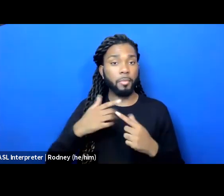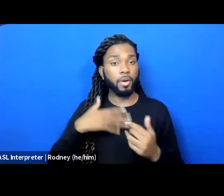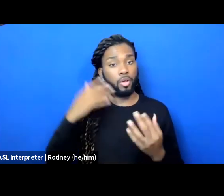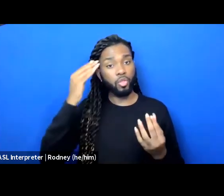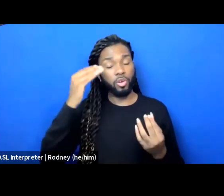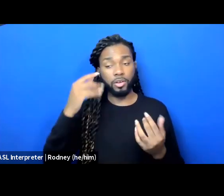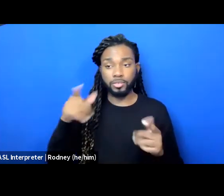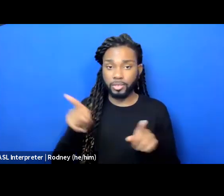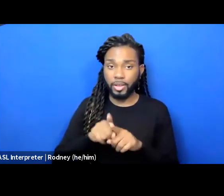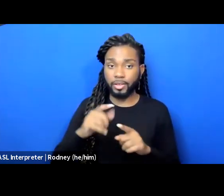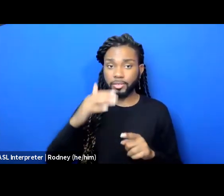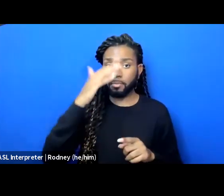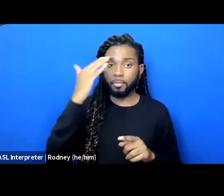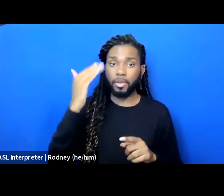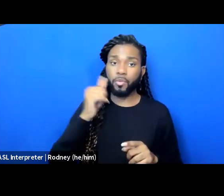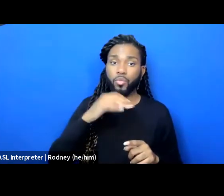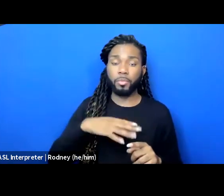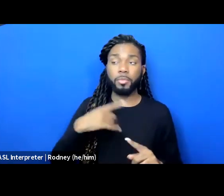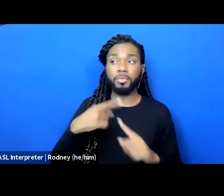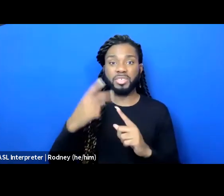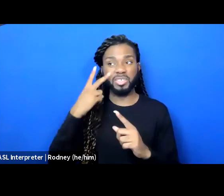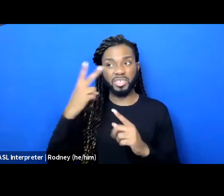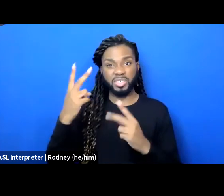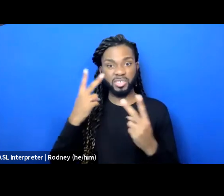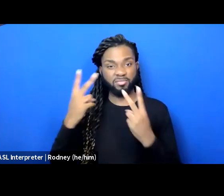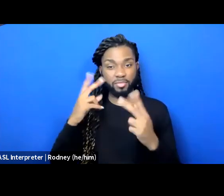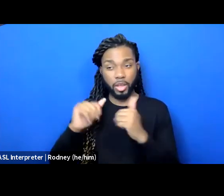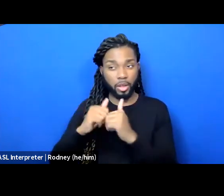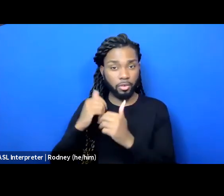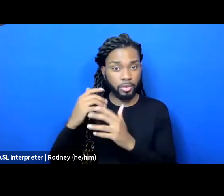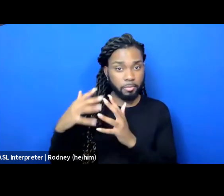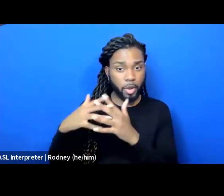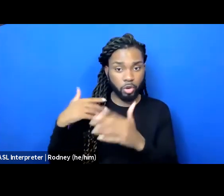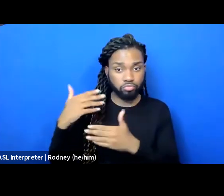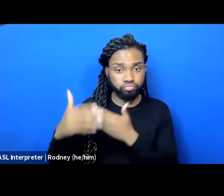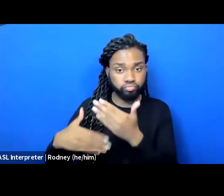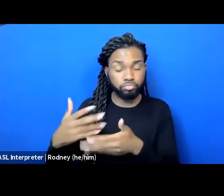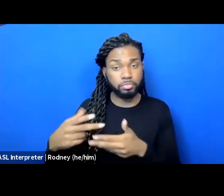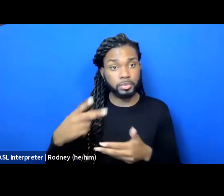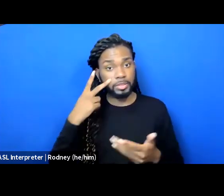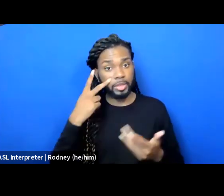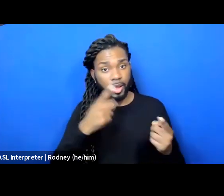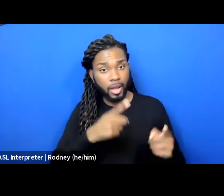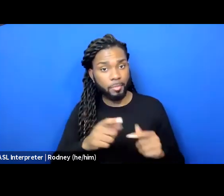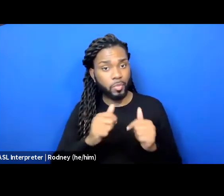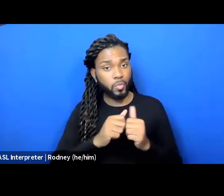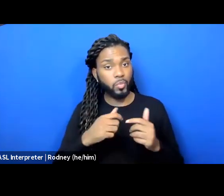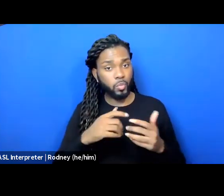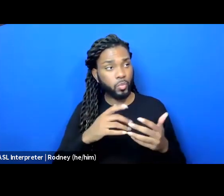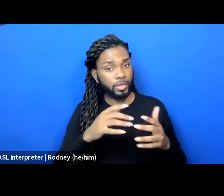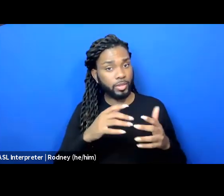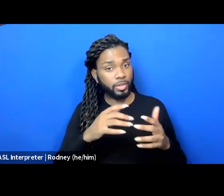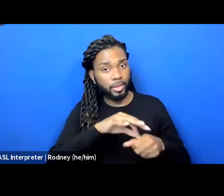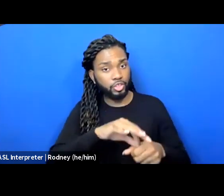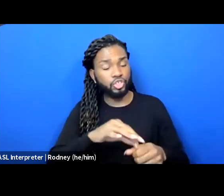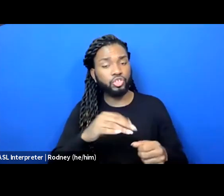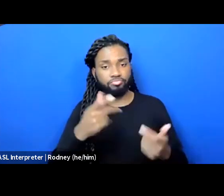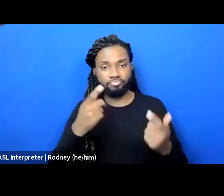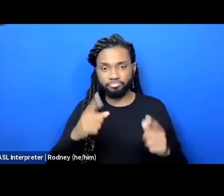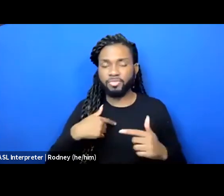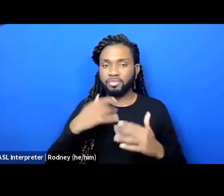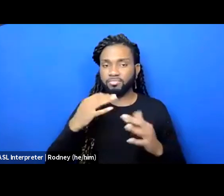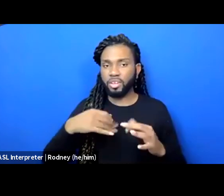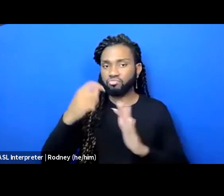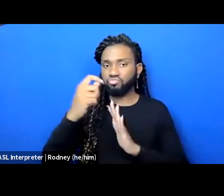and seeing how America was going and how this election was going. And I wrote a script and I wrote, produced, and directed